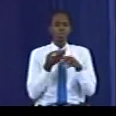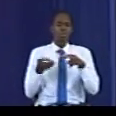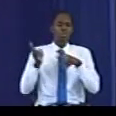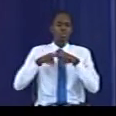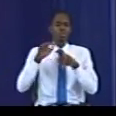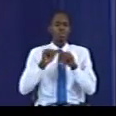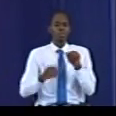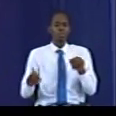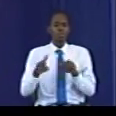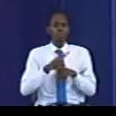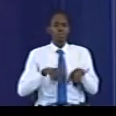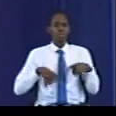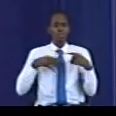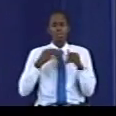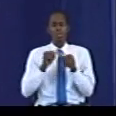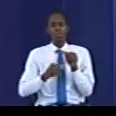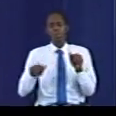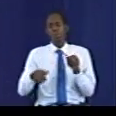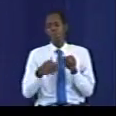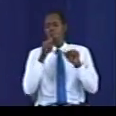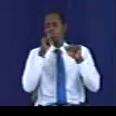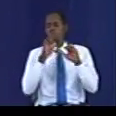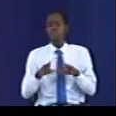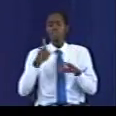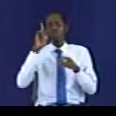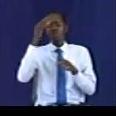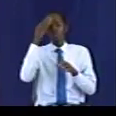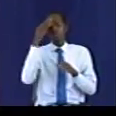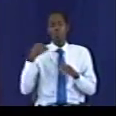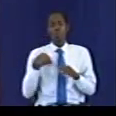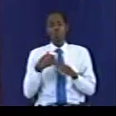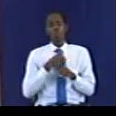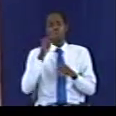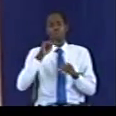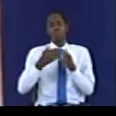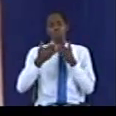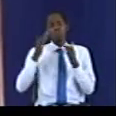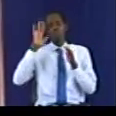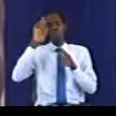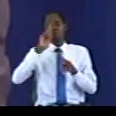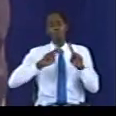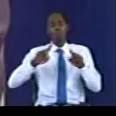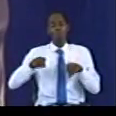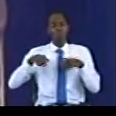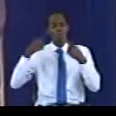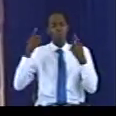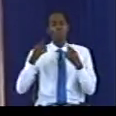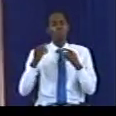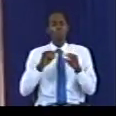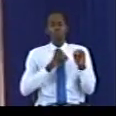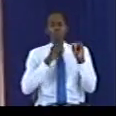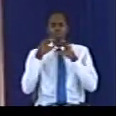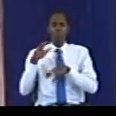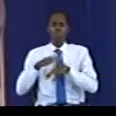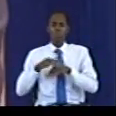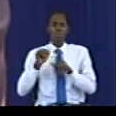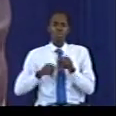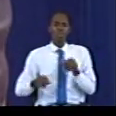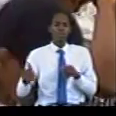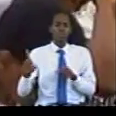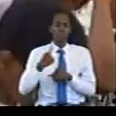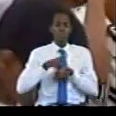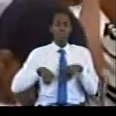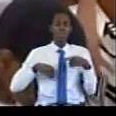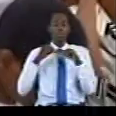every other blessing we need, you know that we need before your people go, impart upon everyone one by one in Jesus'